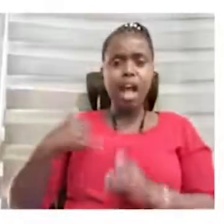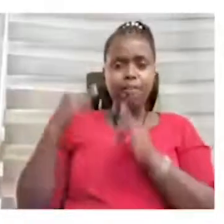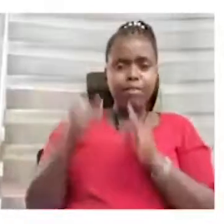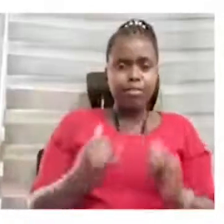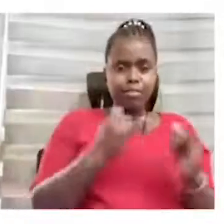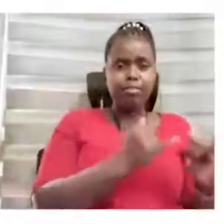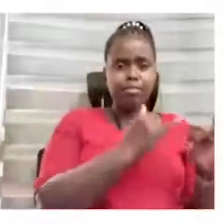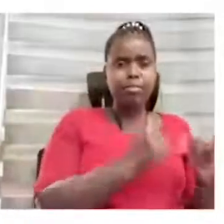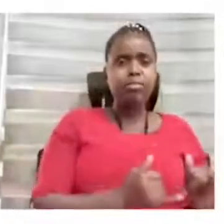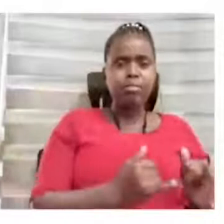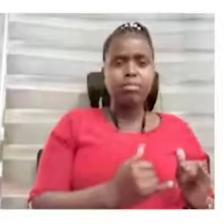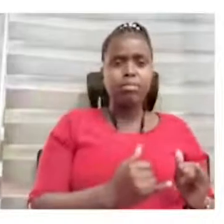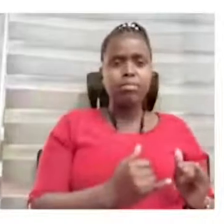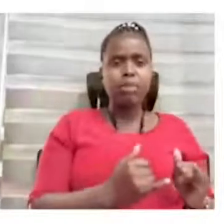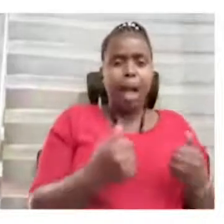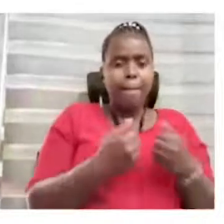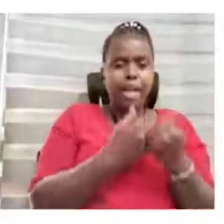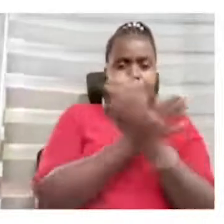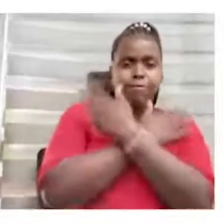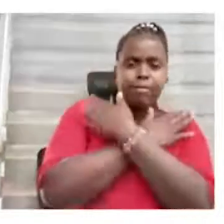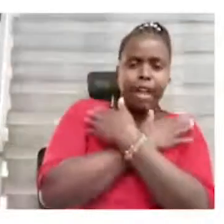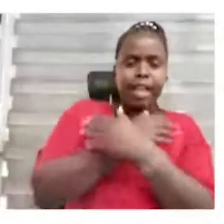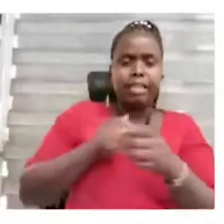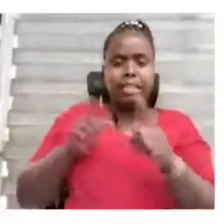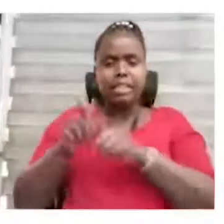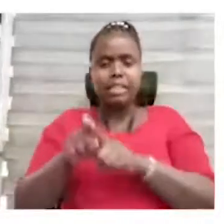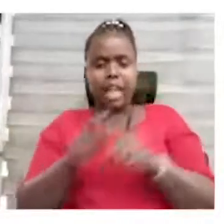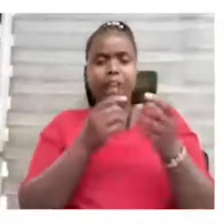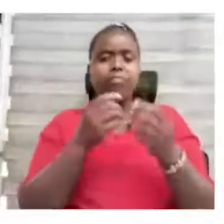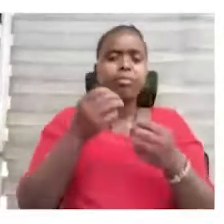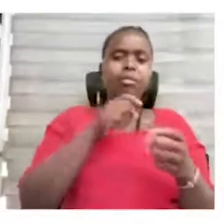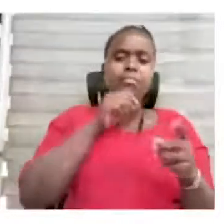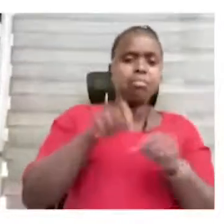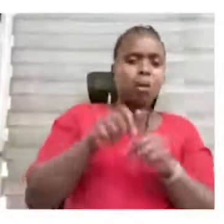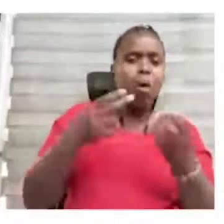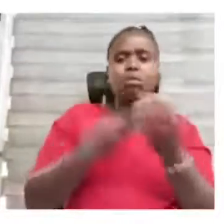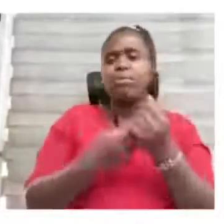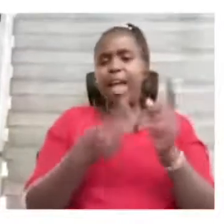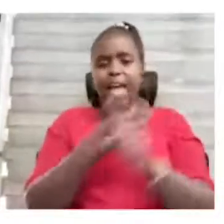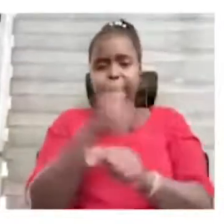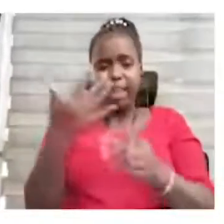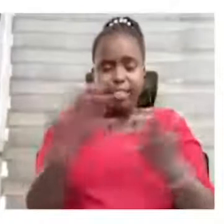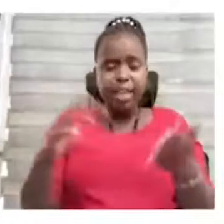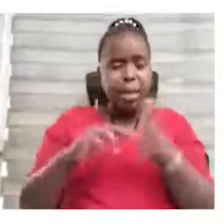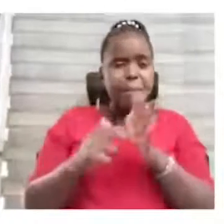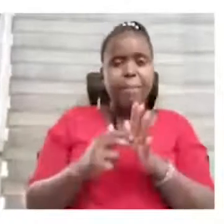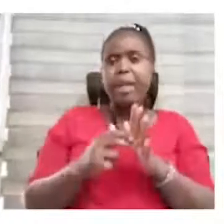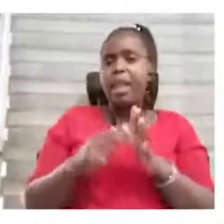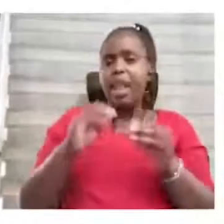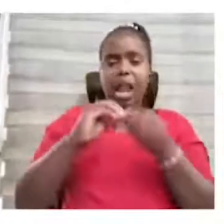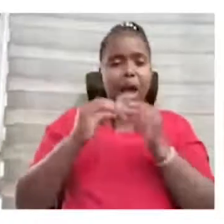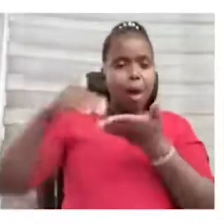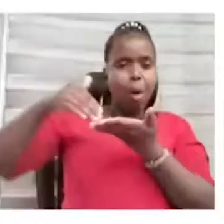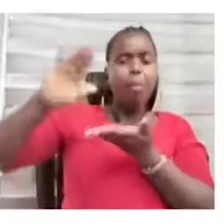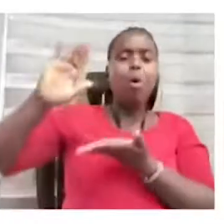it's their neighbors, it's the businesses they work with. So that number is actually a much bigger number. So do it because